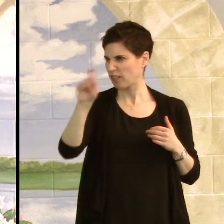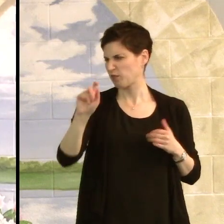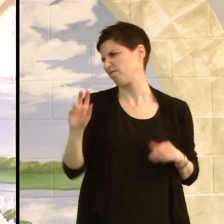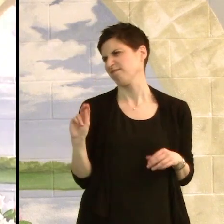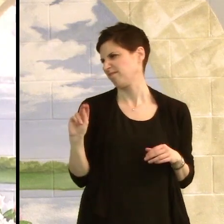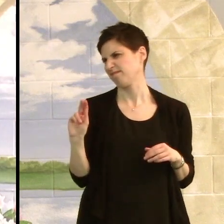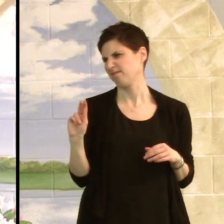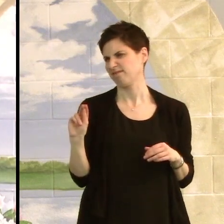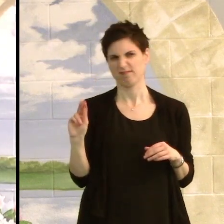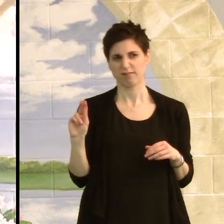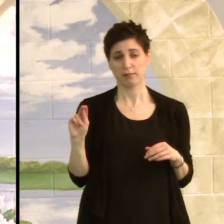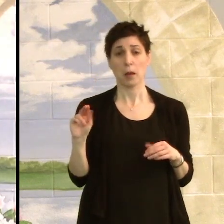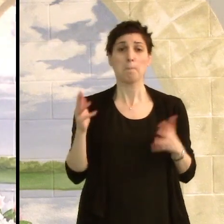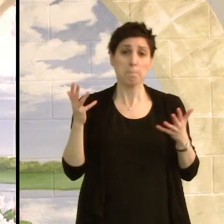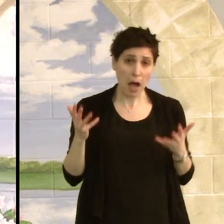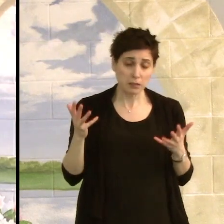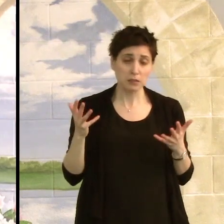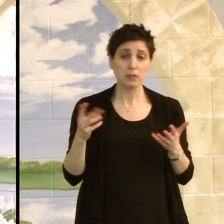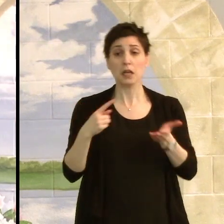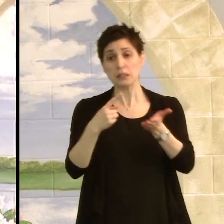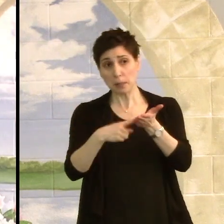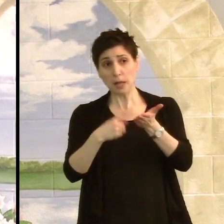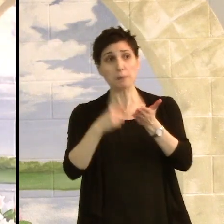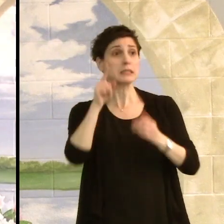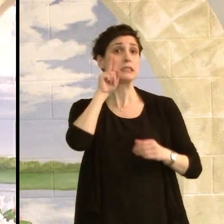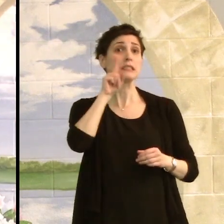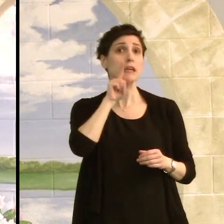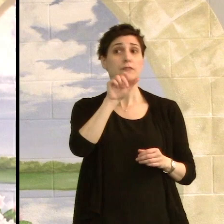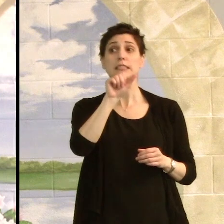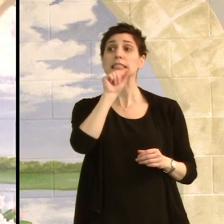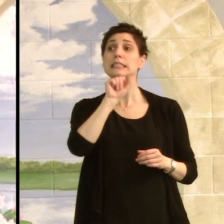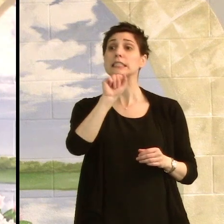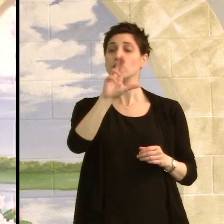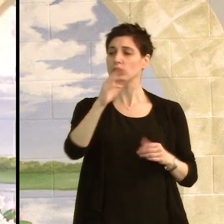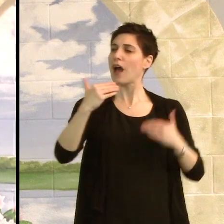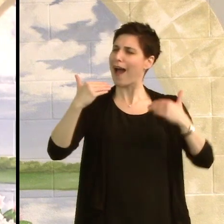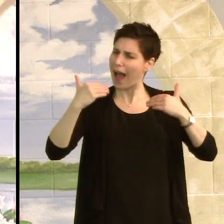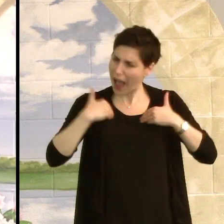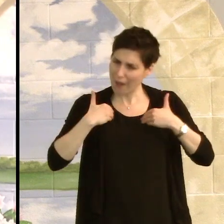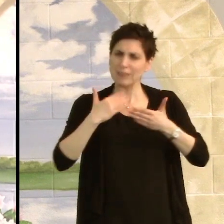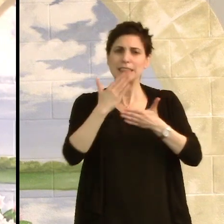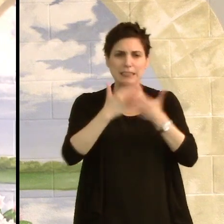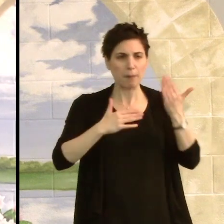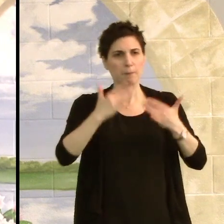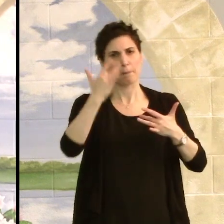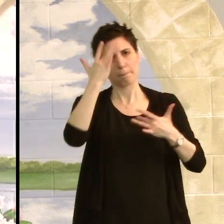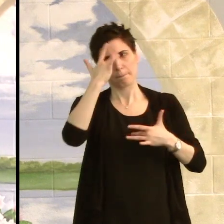but they can still have less serious mental health issues from time to time.